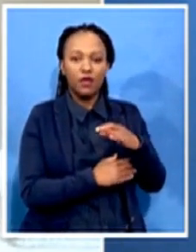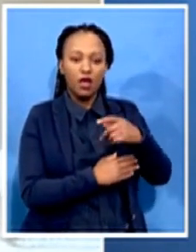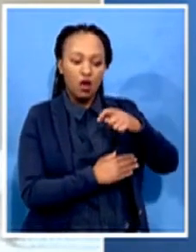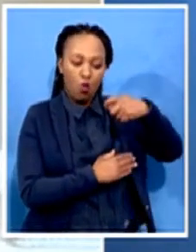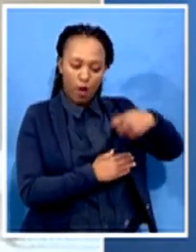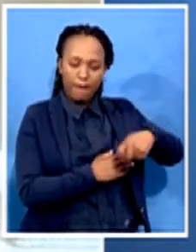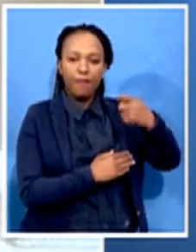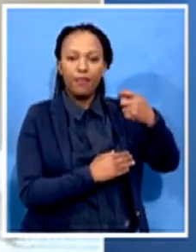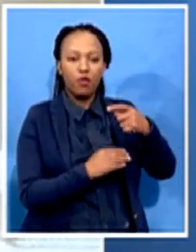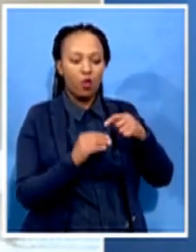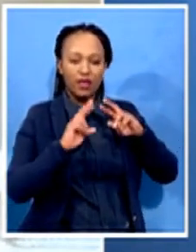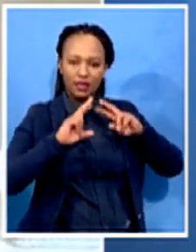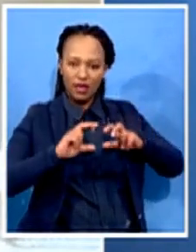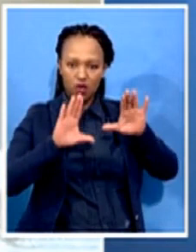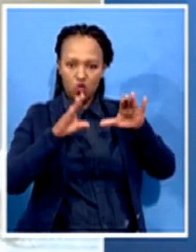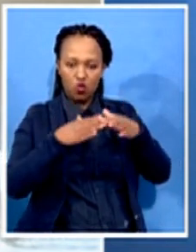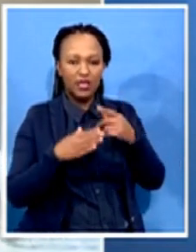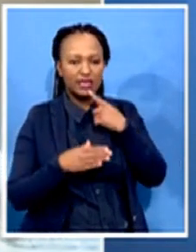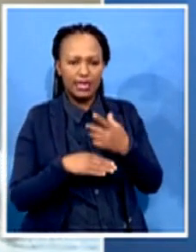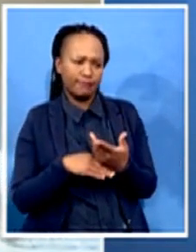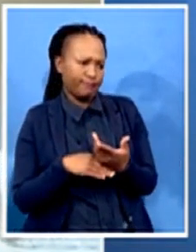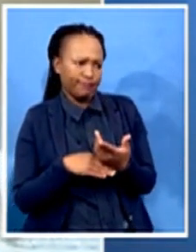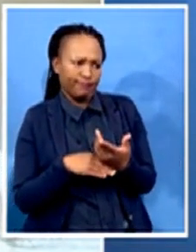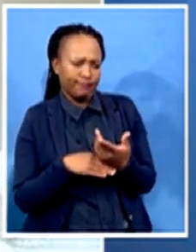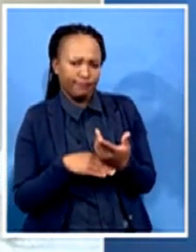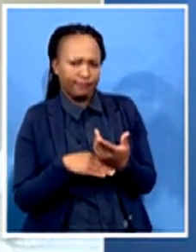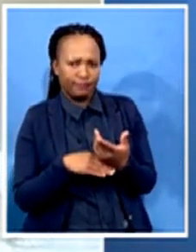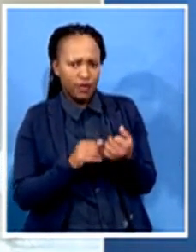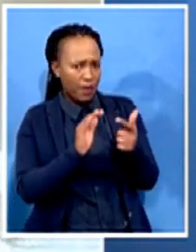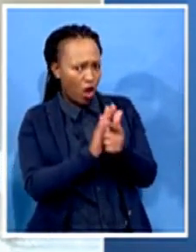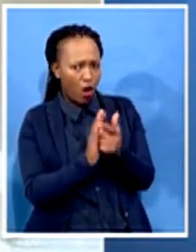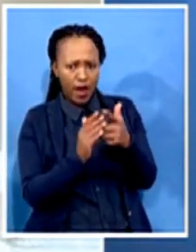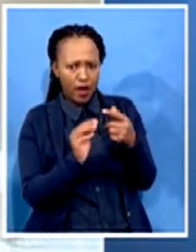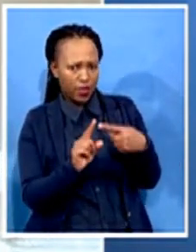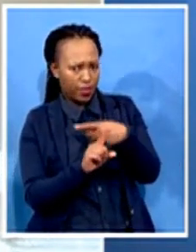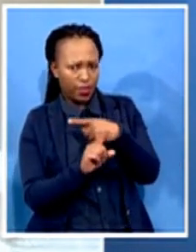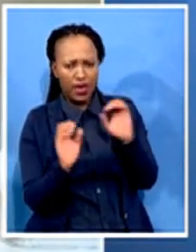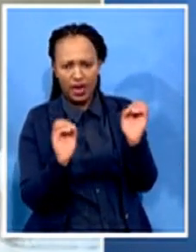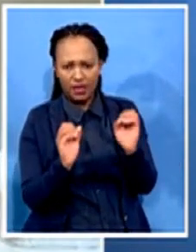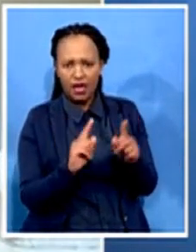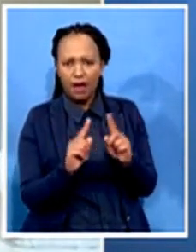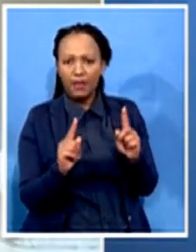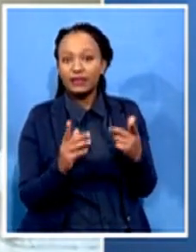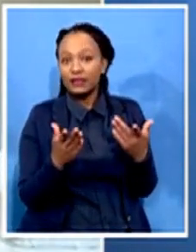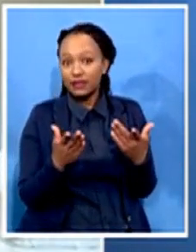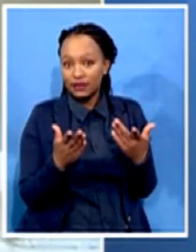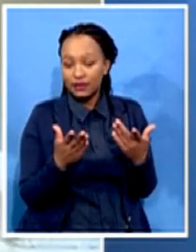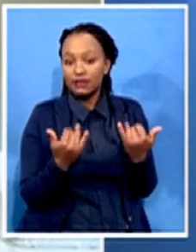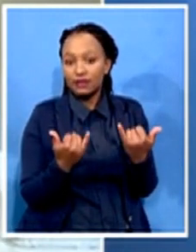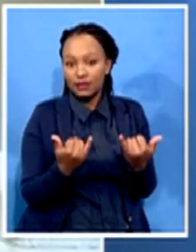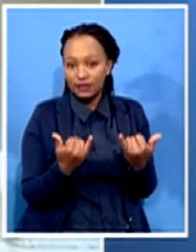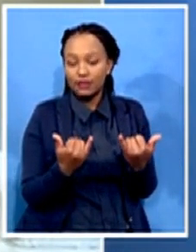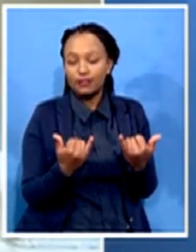that no laws were transgressed, but he was obviously now basically told by the